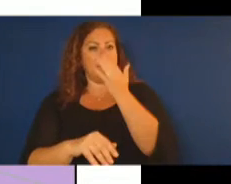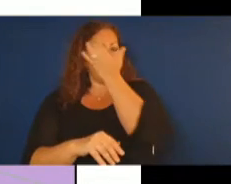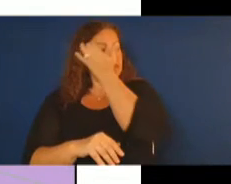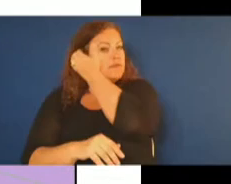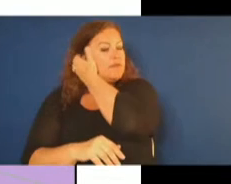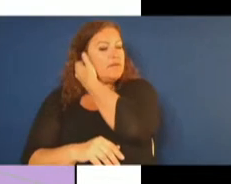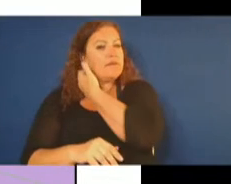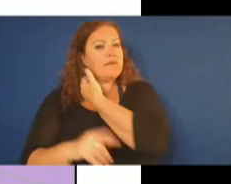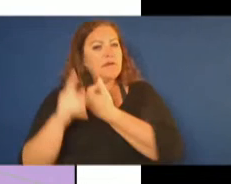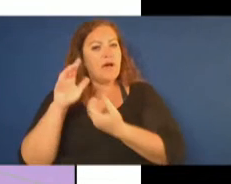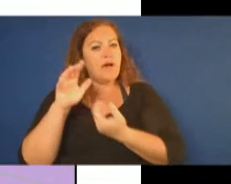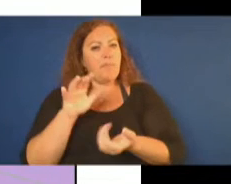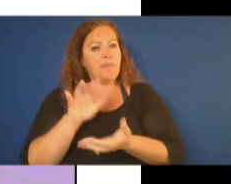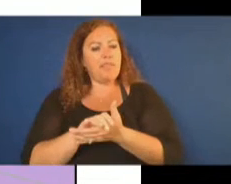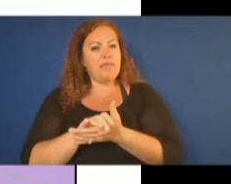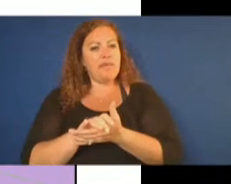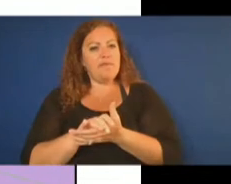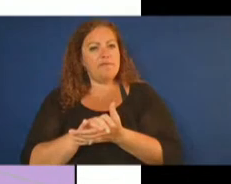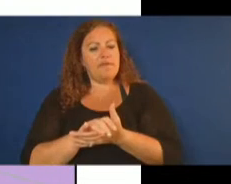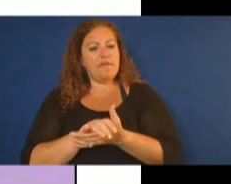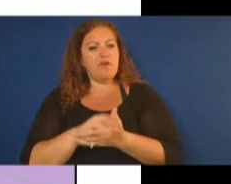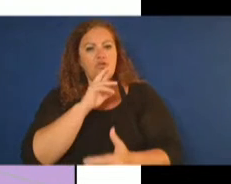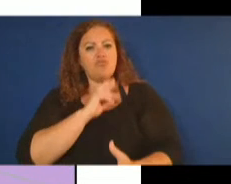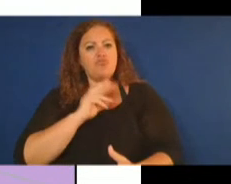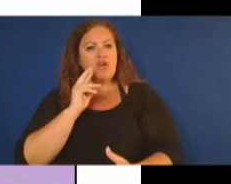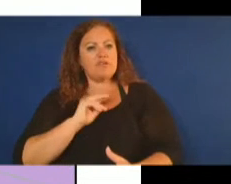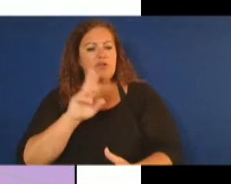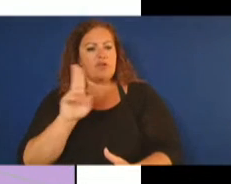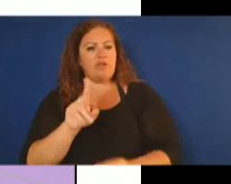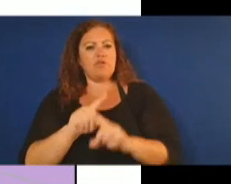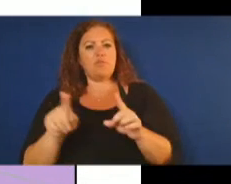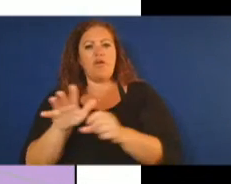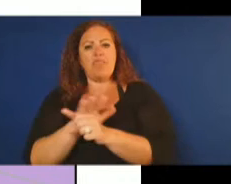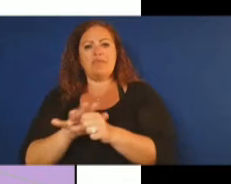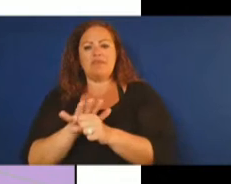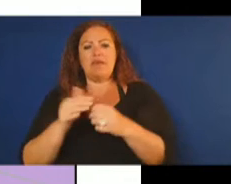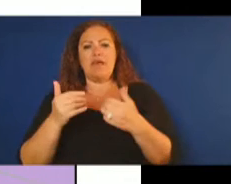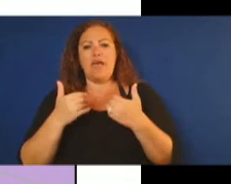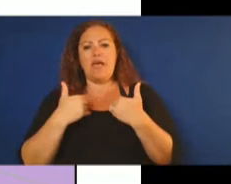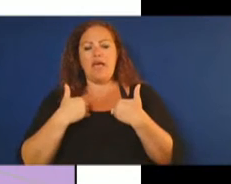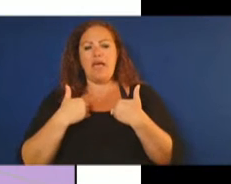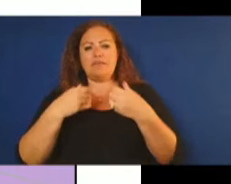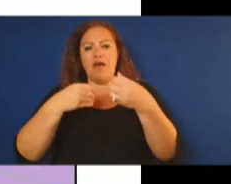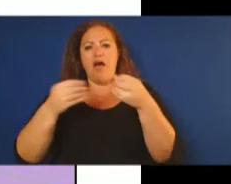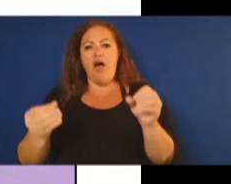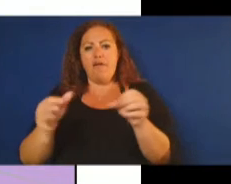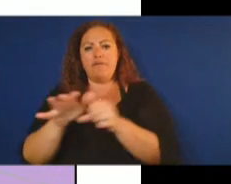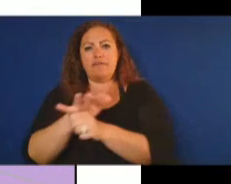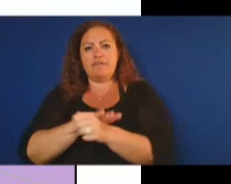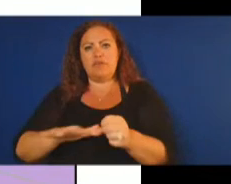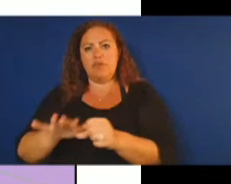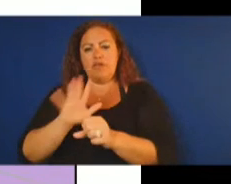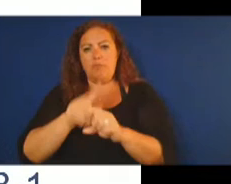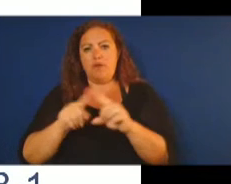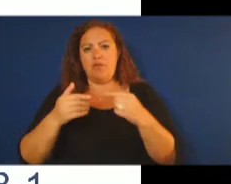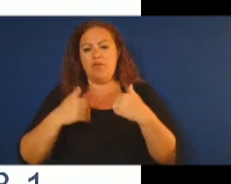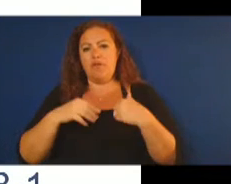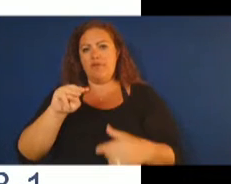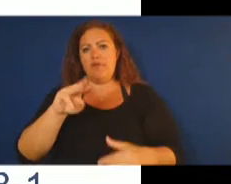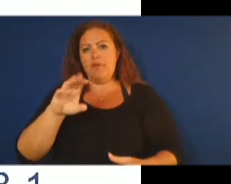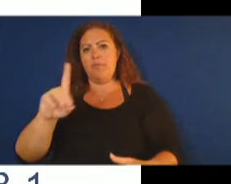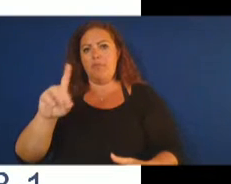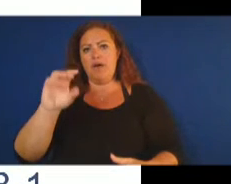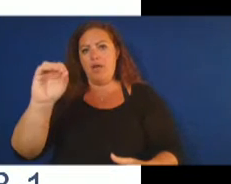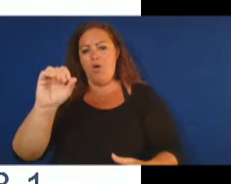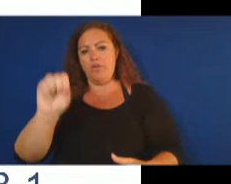believe to A A Restaurant use but this the site is surrounded by office zoning except you've got some mud o to the South